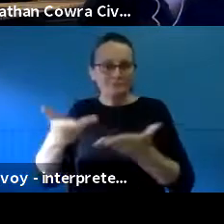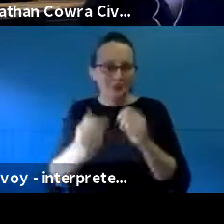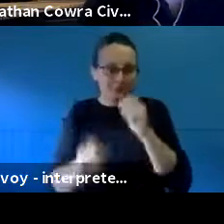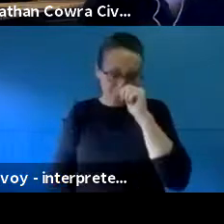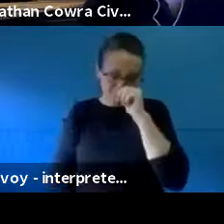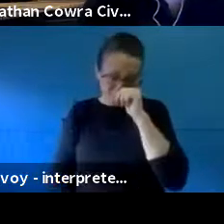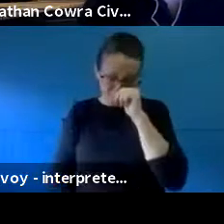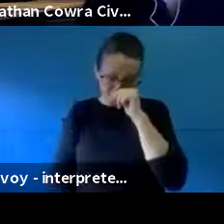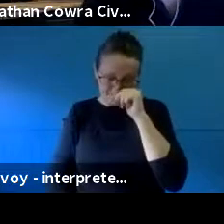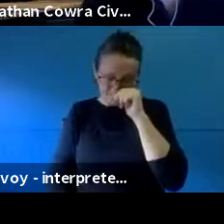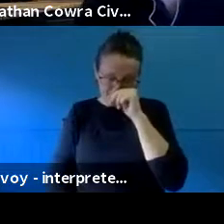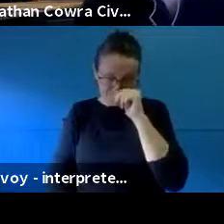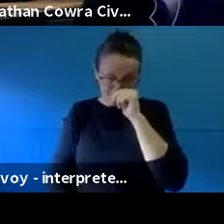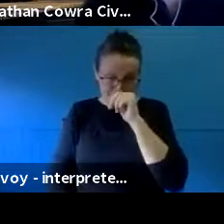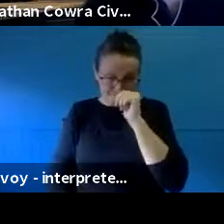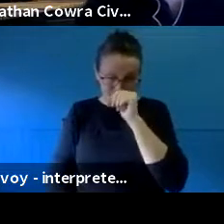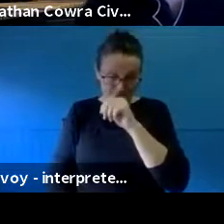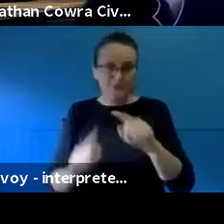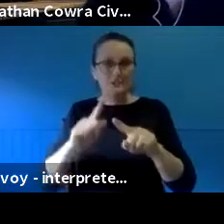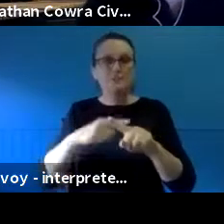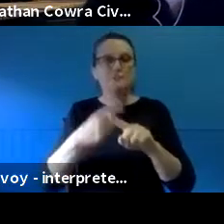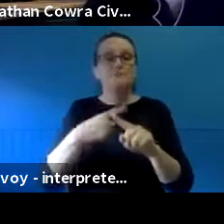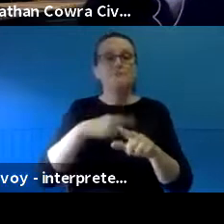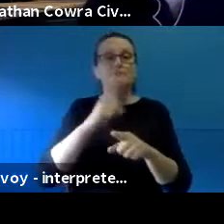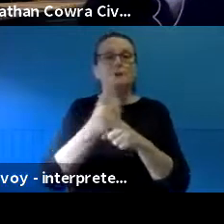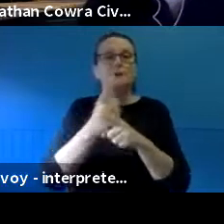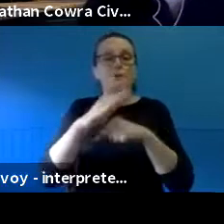of co-creating, doesn't it, in the sense of the